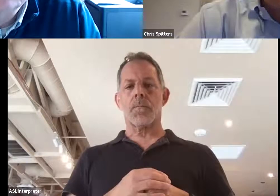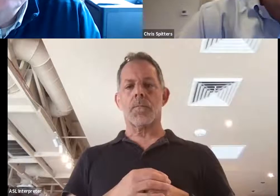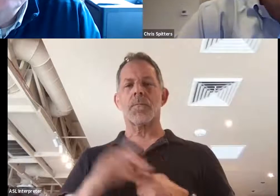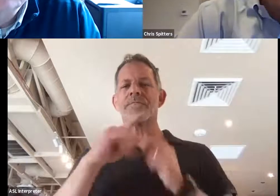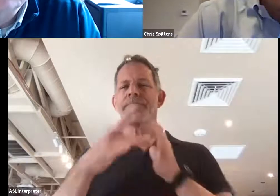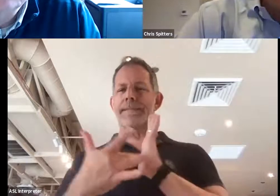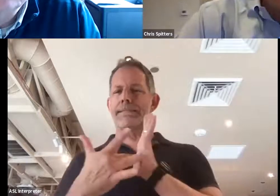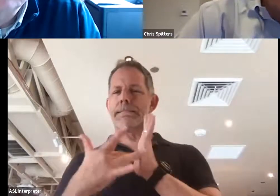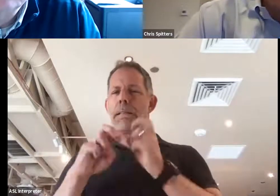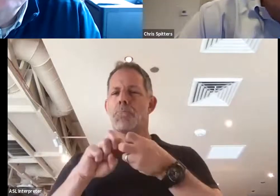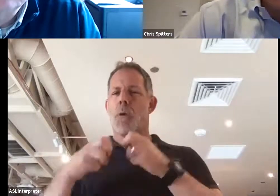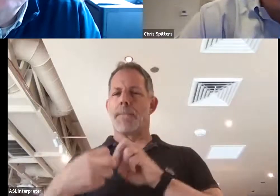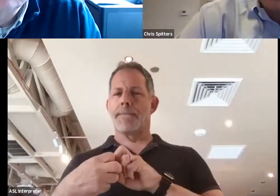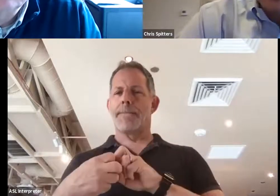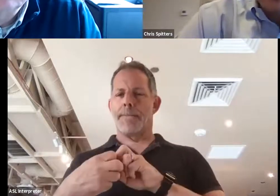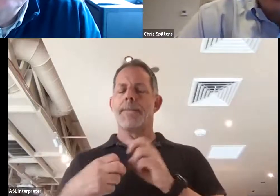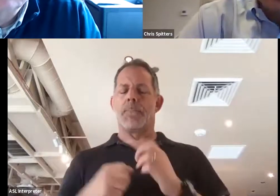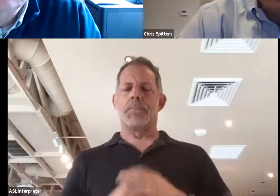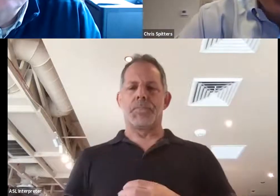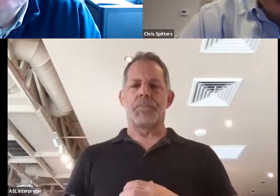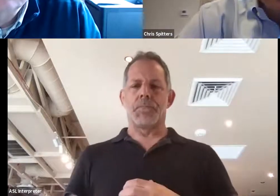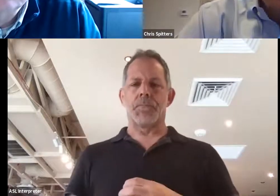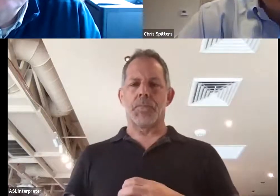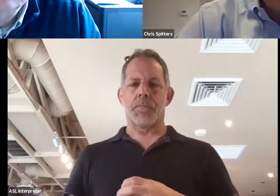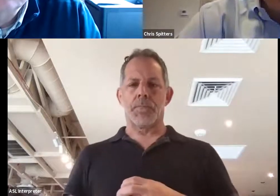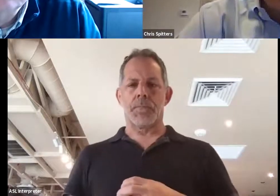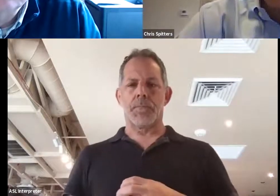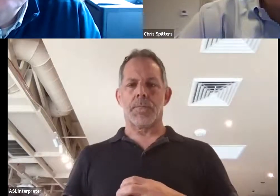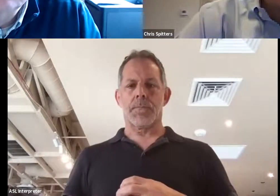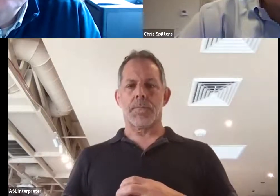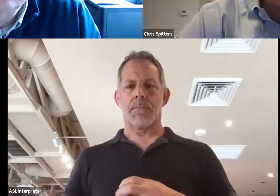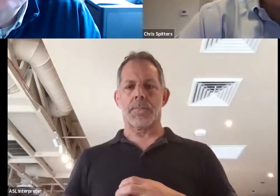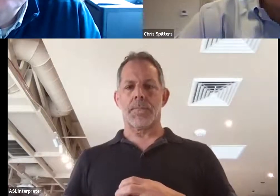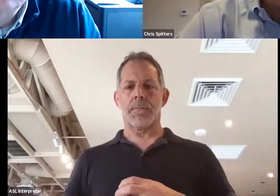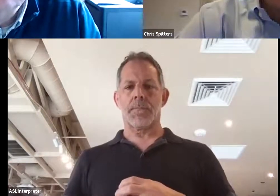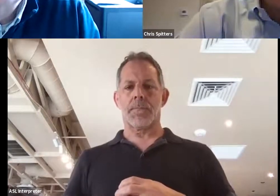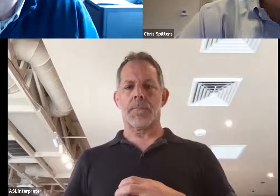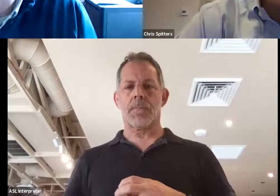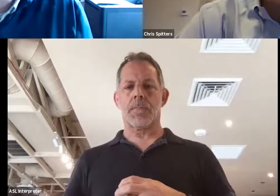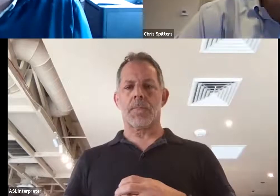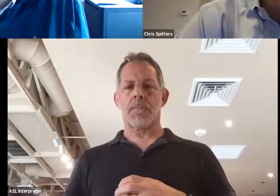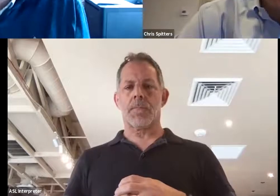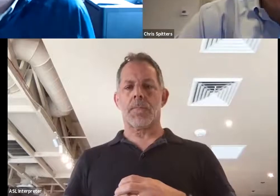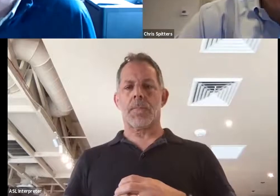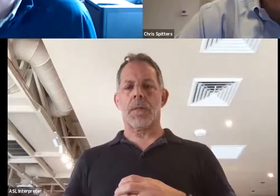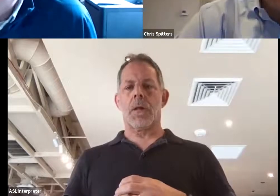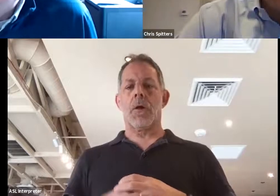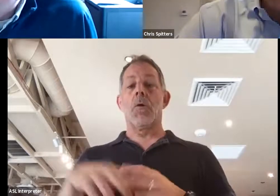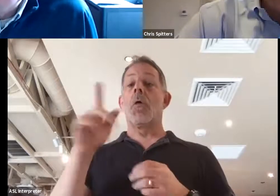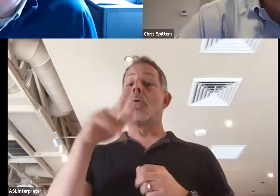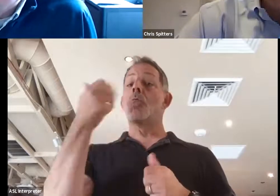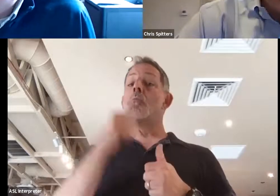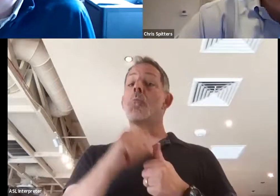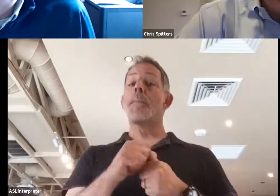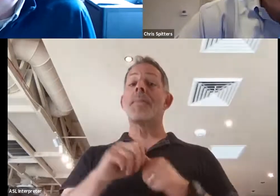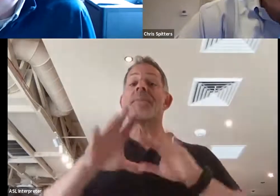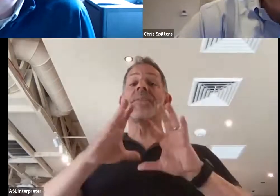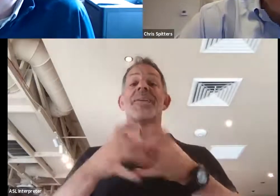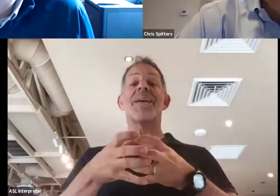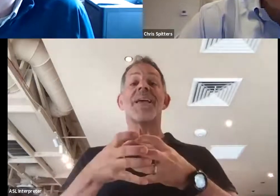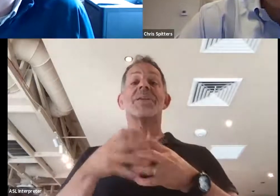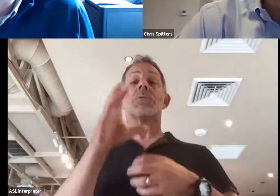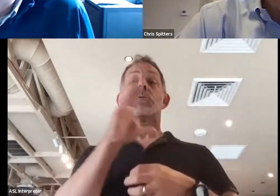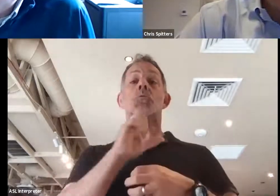by young adults in the 20 to 29 age group. They are still the highest number of